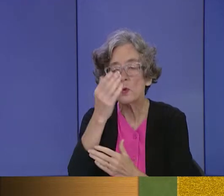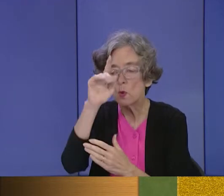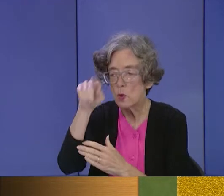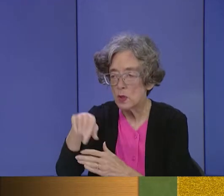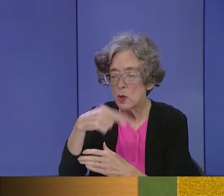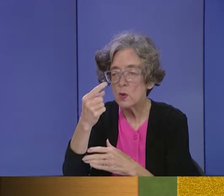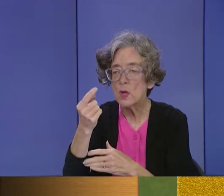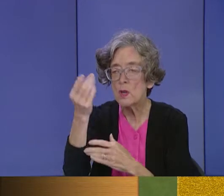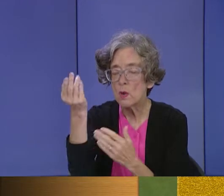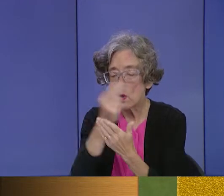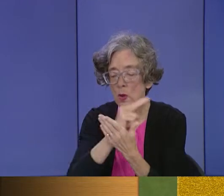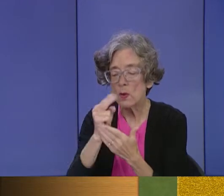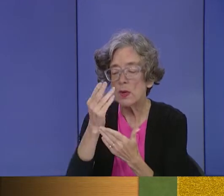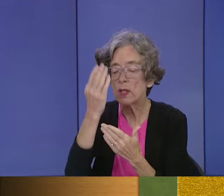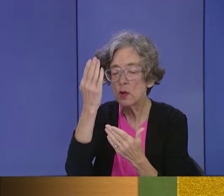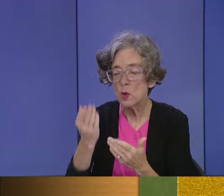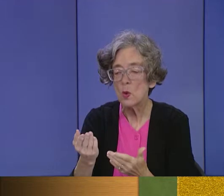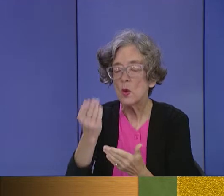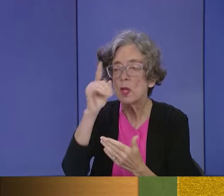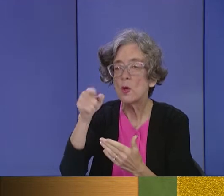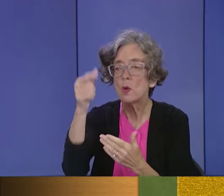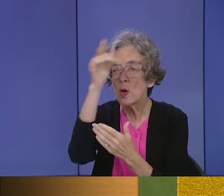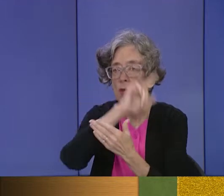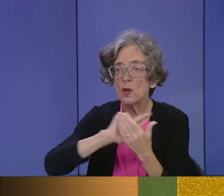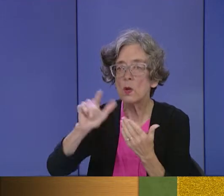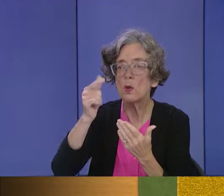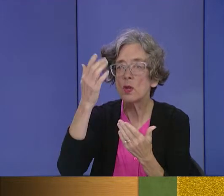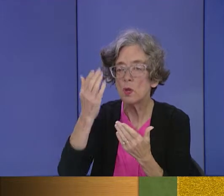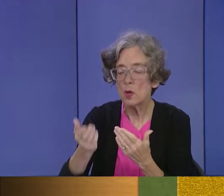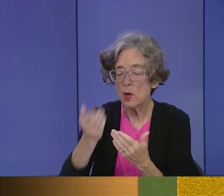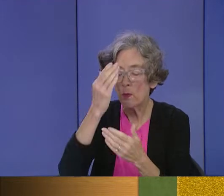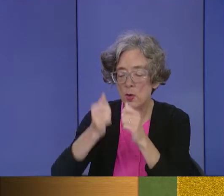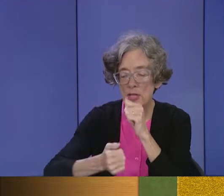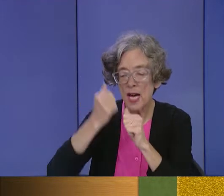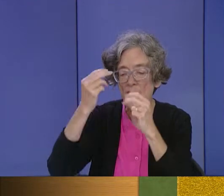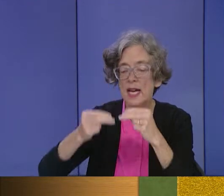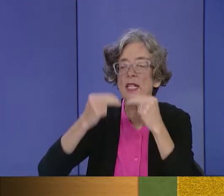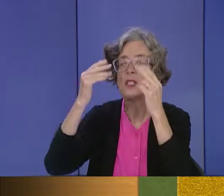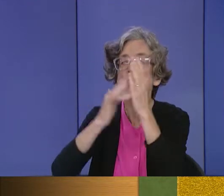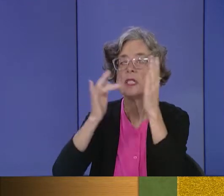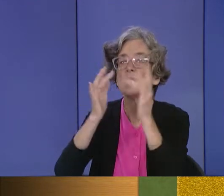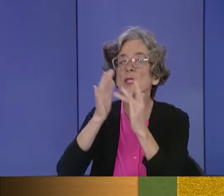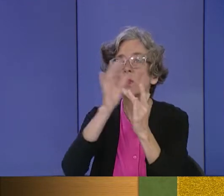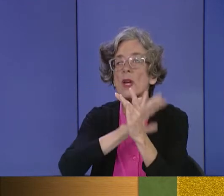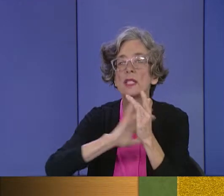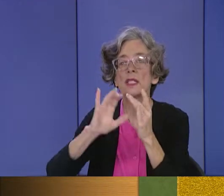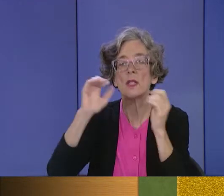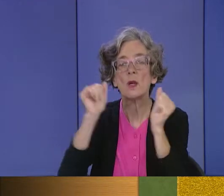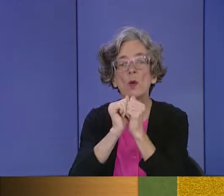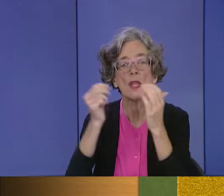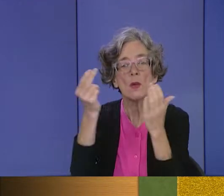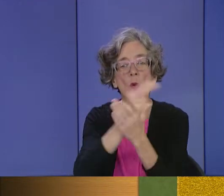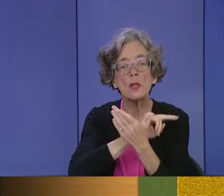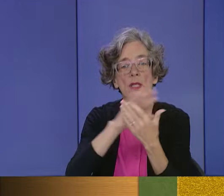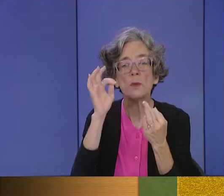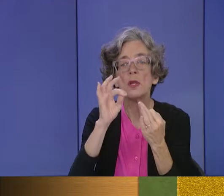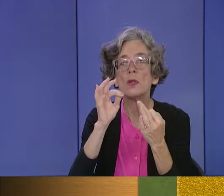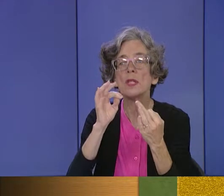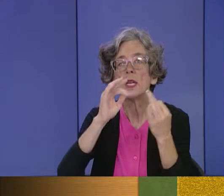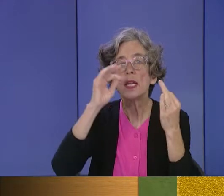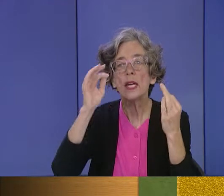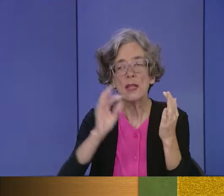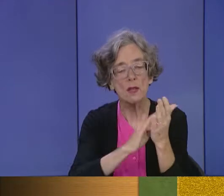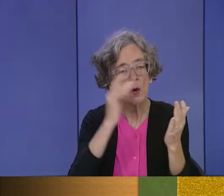are the Holy One, you alone are the Lord, you alone are the Most High, Jesus Christ, with the Holy